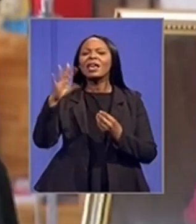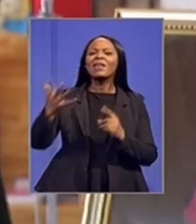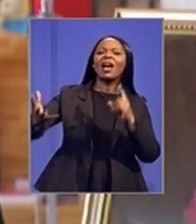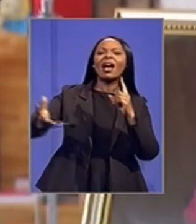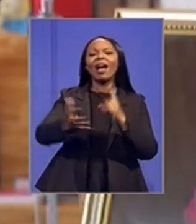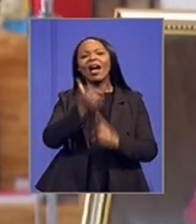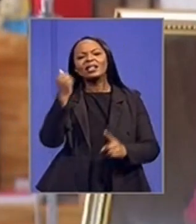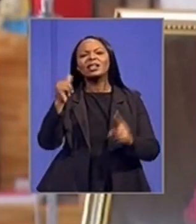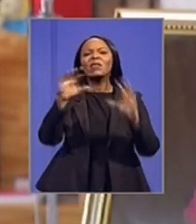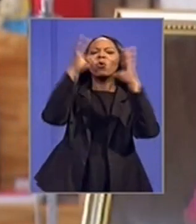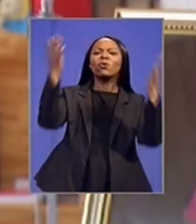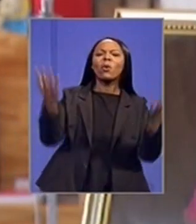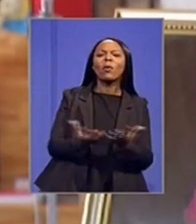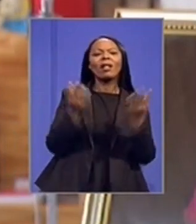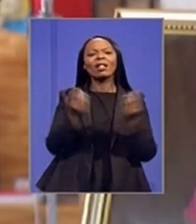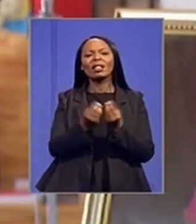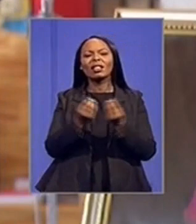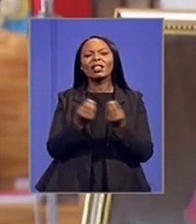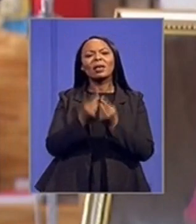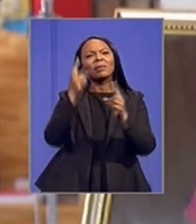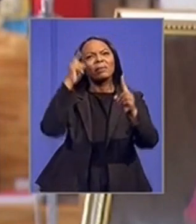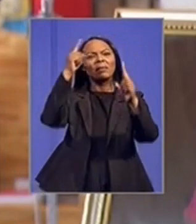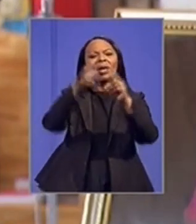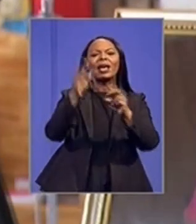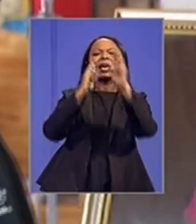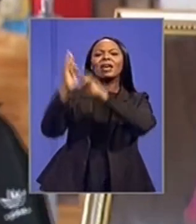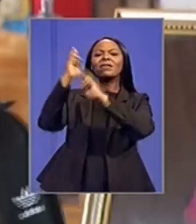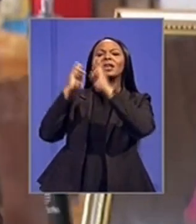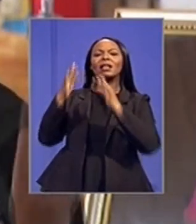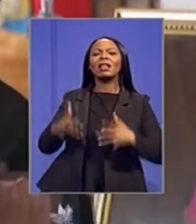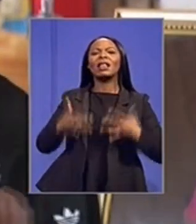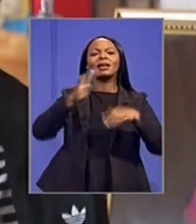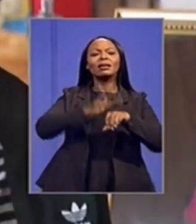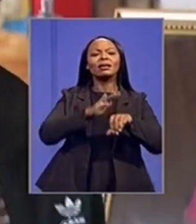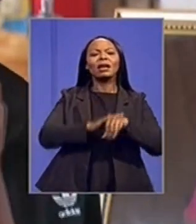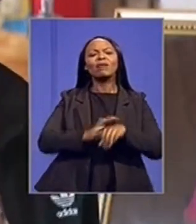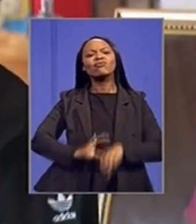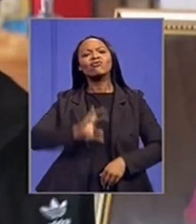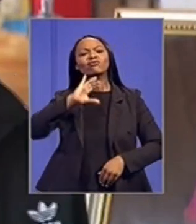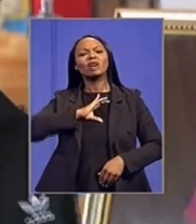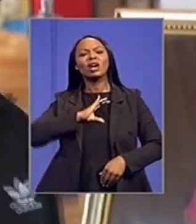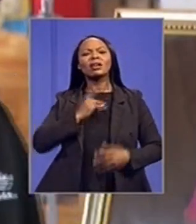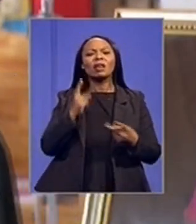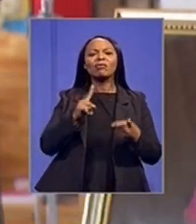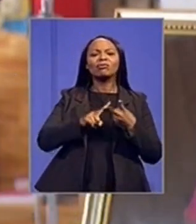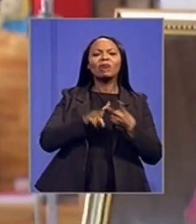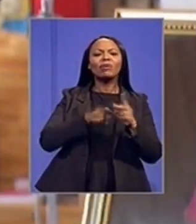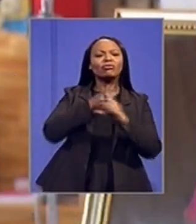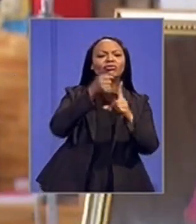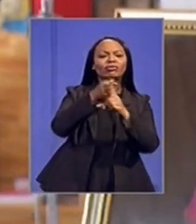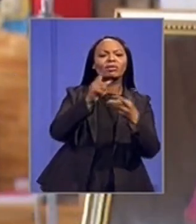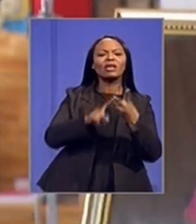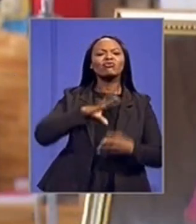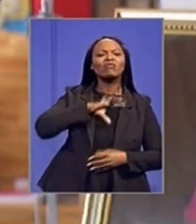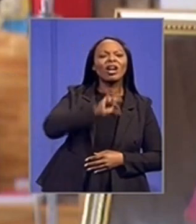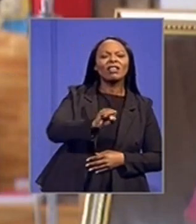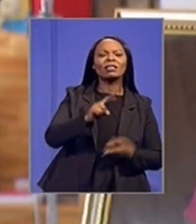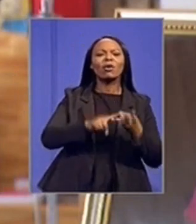a global acclaim, adulation, and reverse on their lifetime. His courage, tenacity, strength,